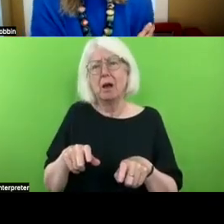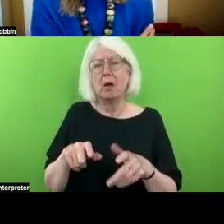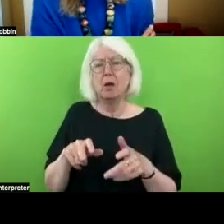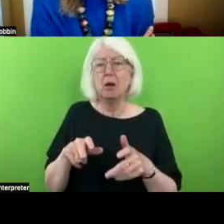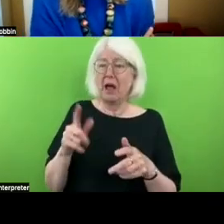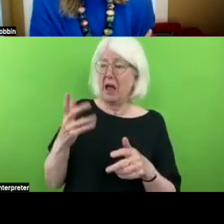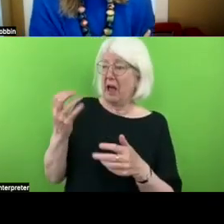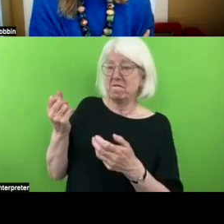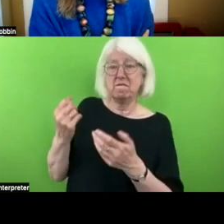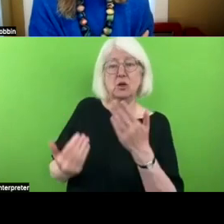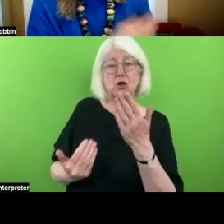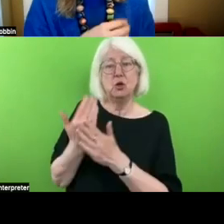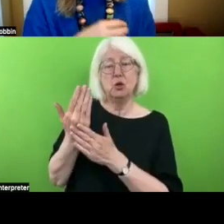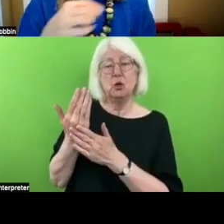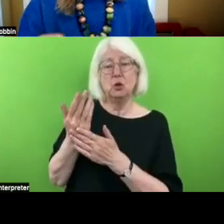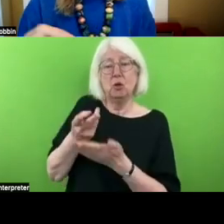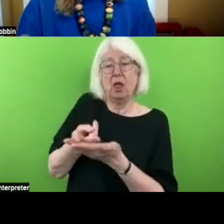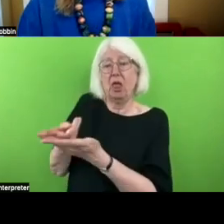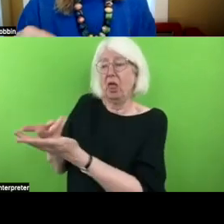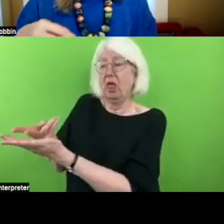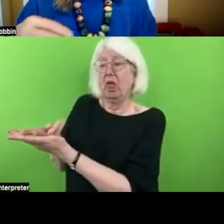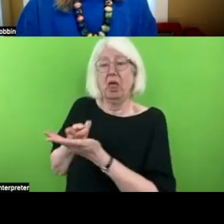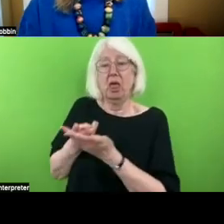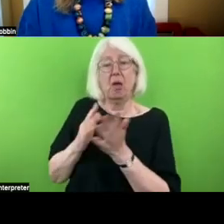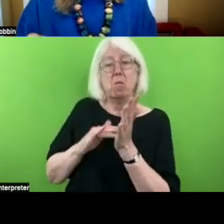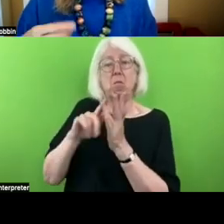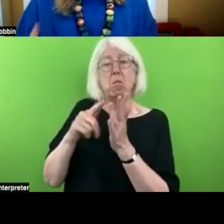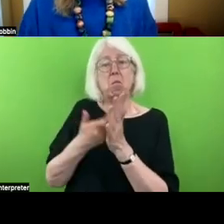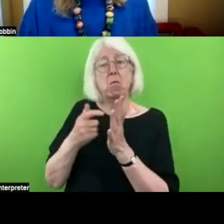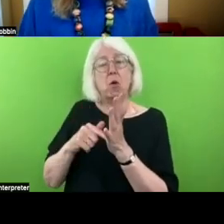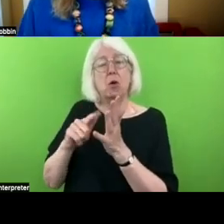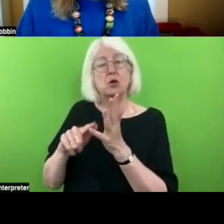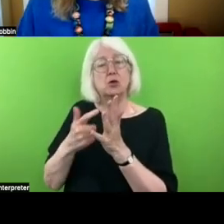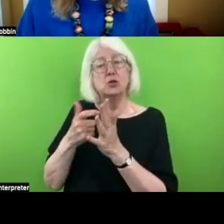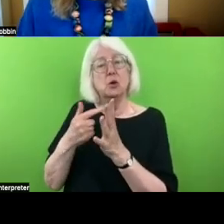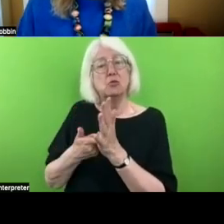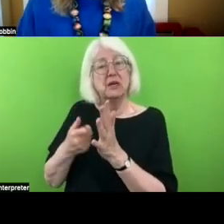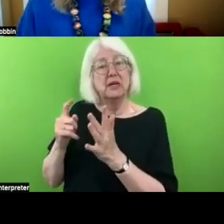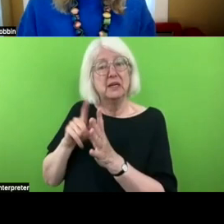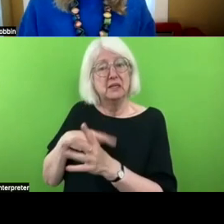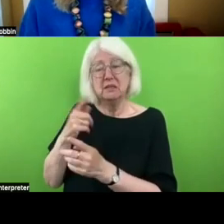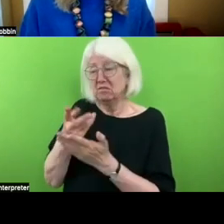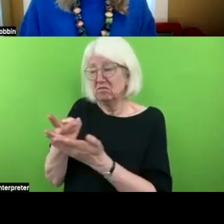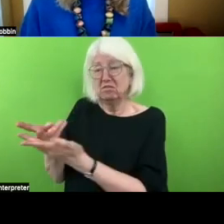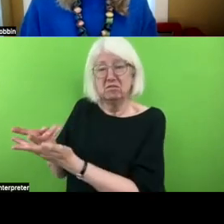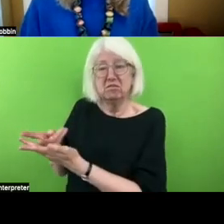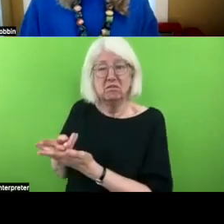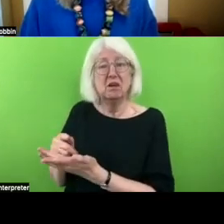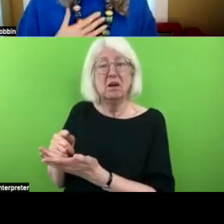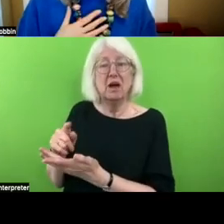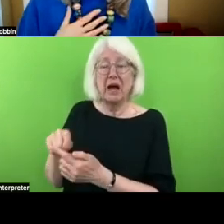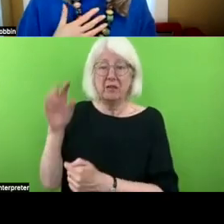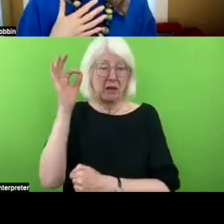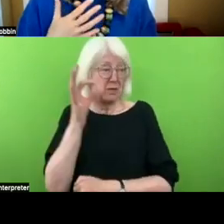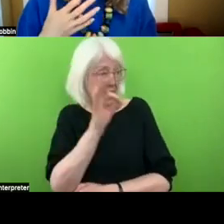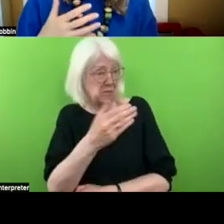opened in some places, and the council asked this bishop to go to an opening of a new mortuary, and reflected that the bishop